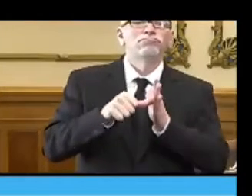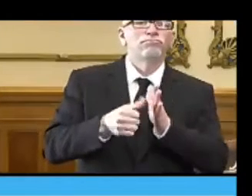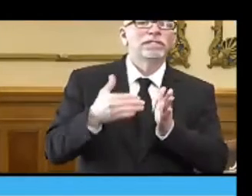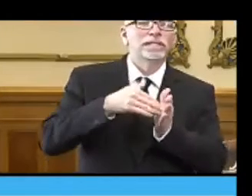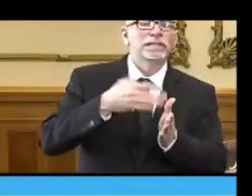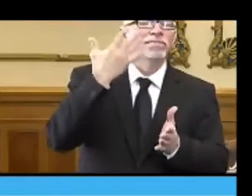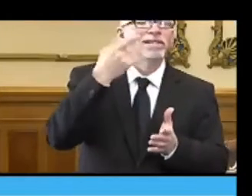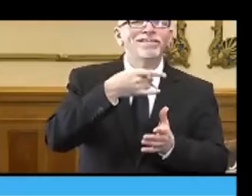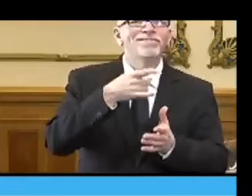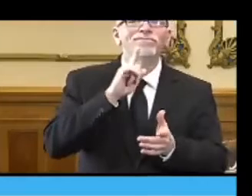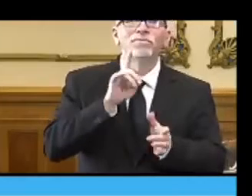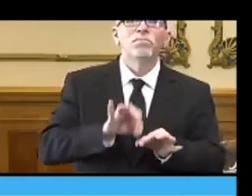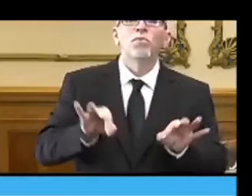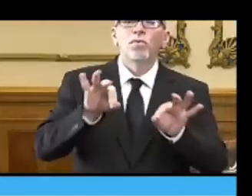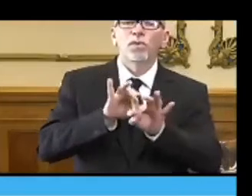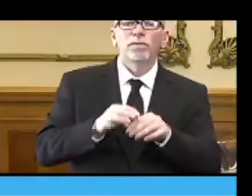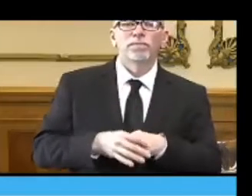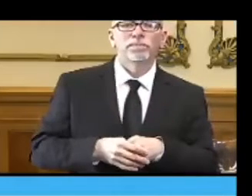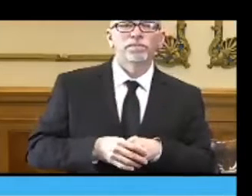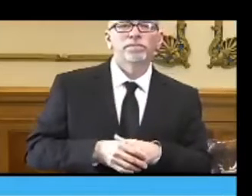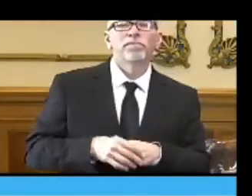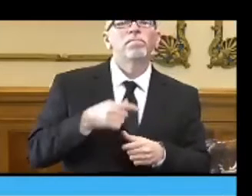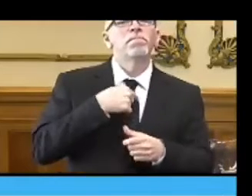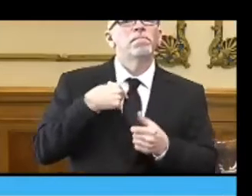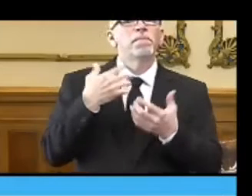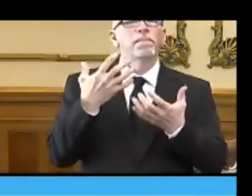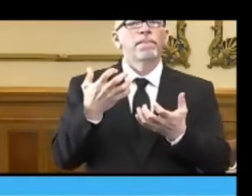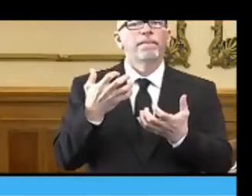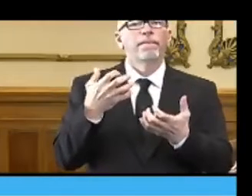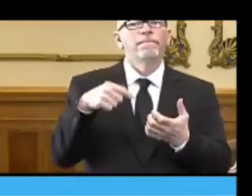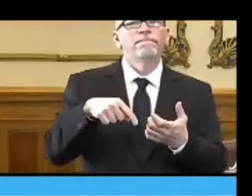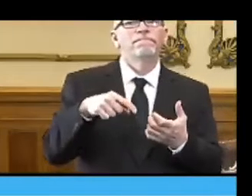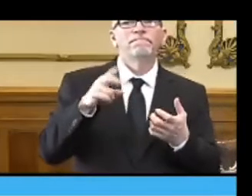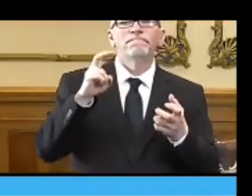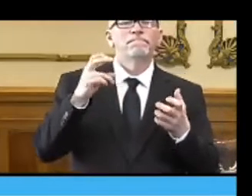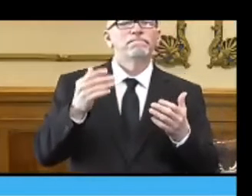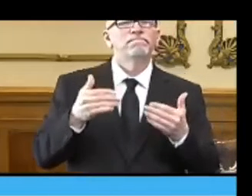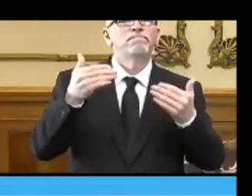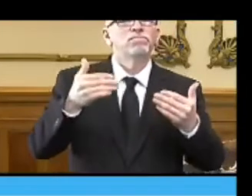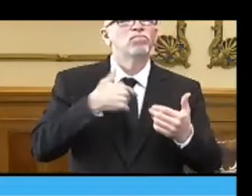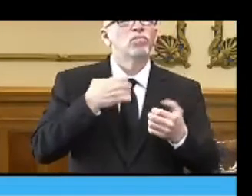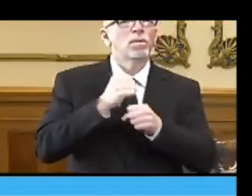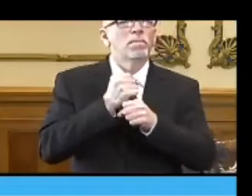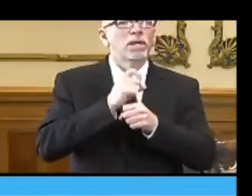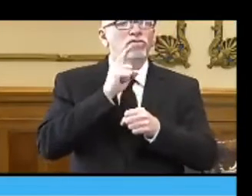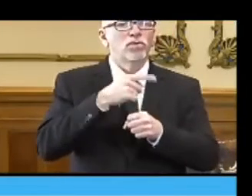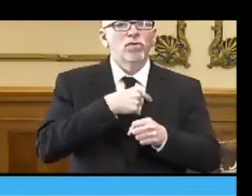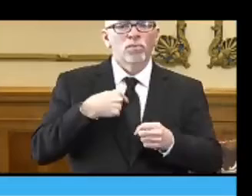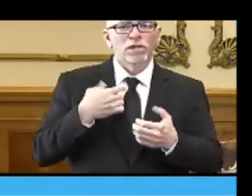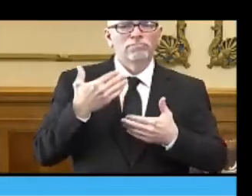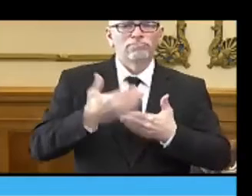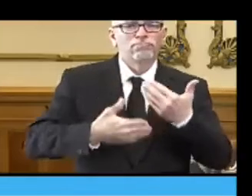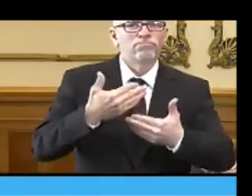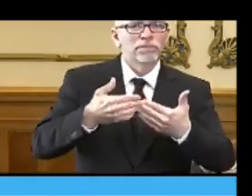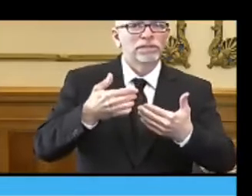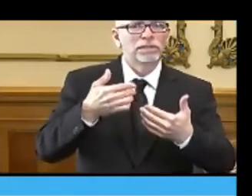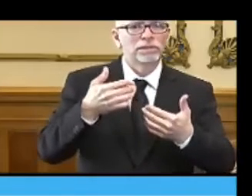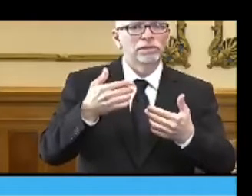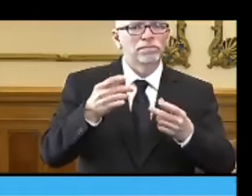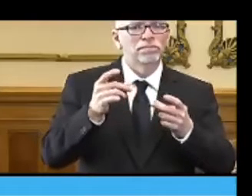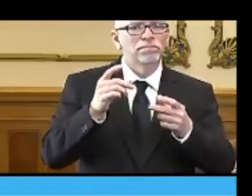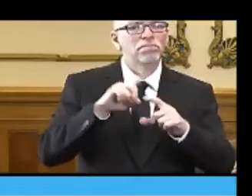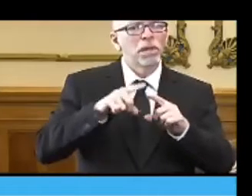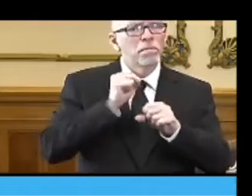because they couldn't be more important. We want to take this to the next level. We want to make sure we get into these next stages, but we want to make sure